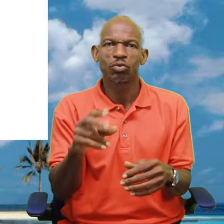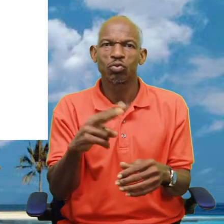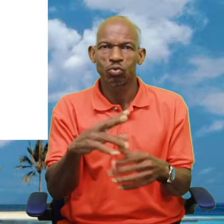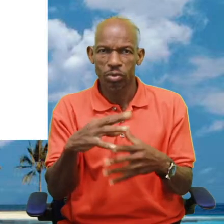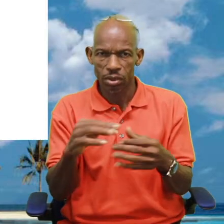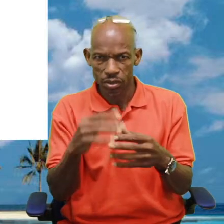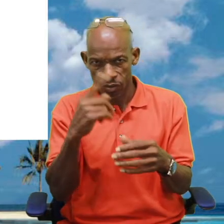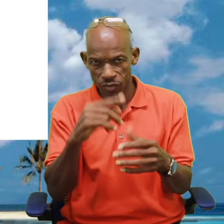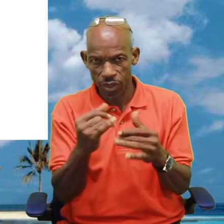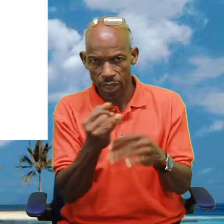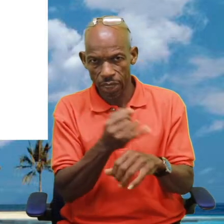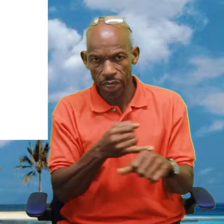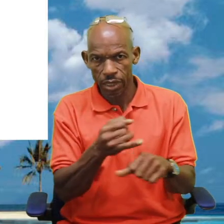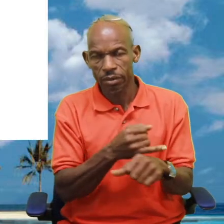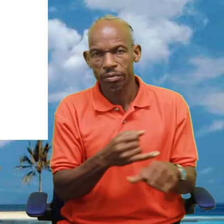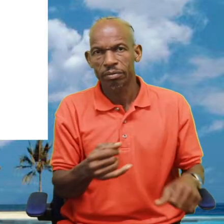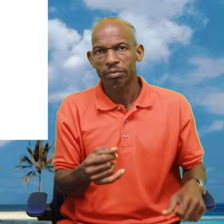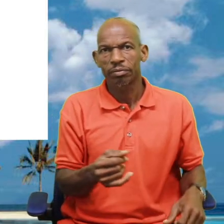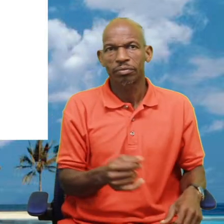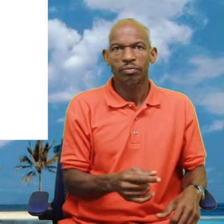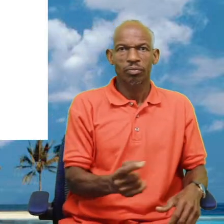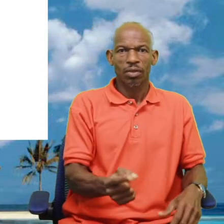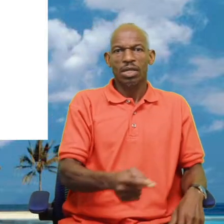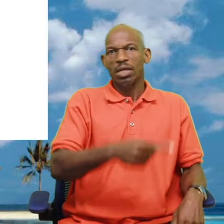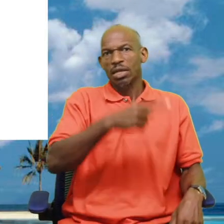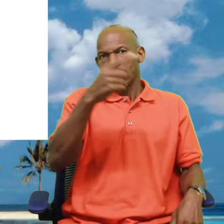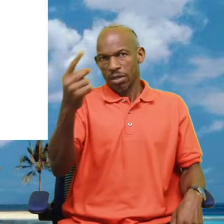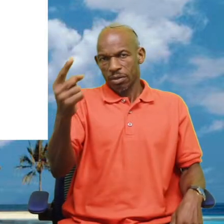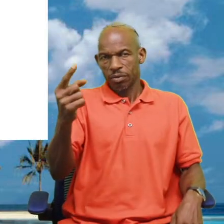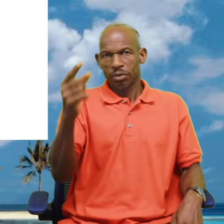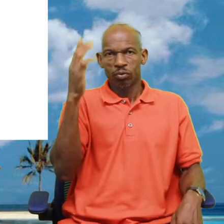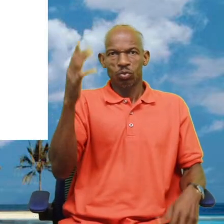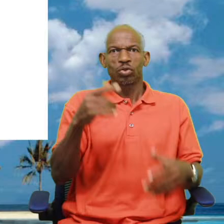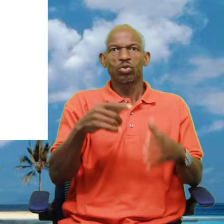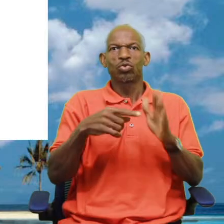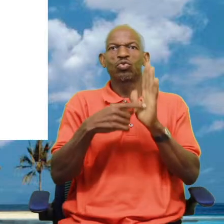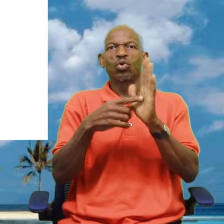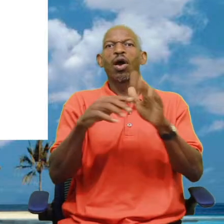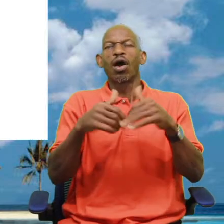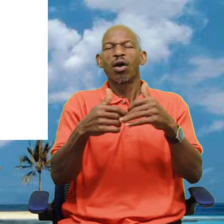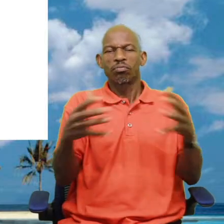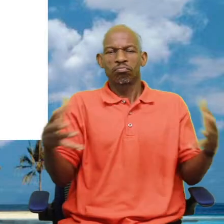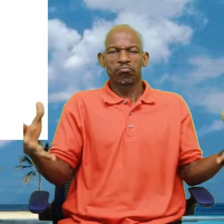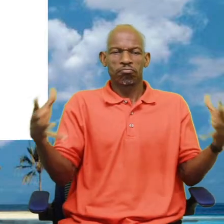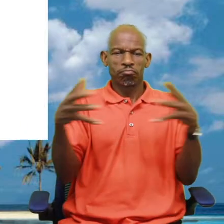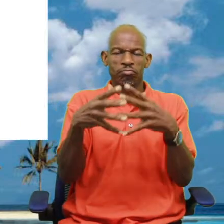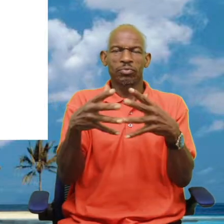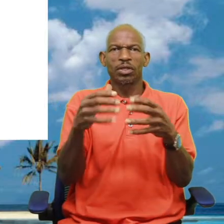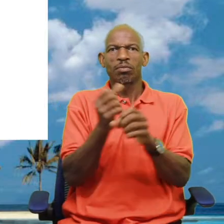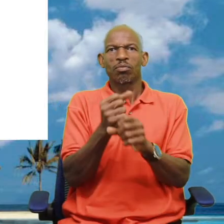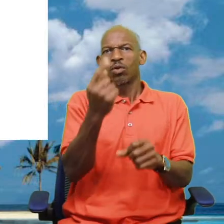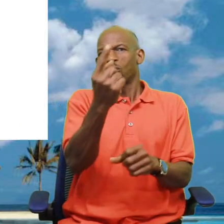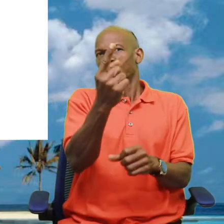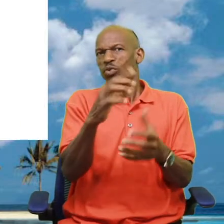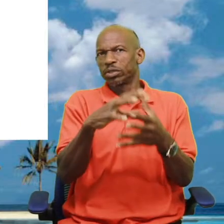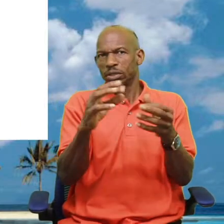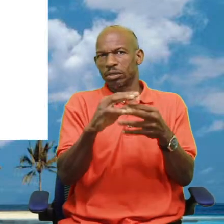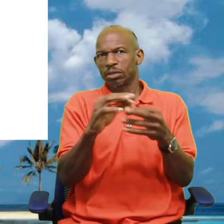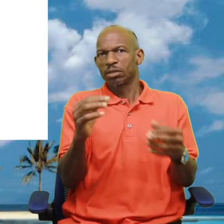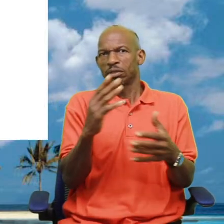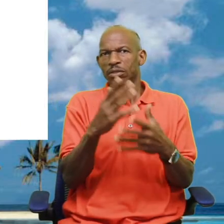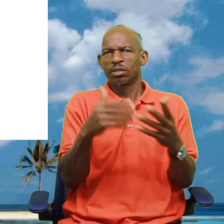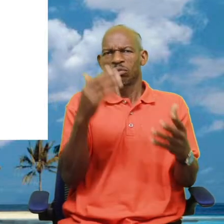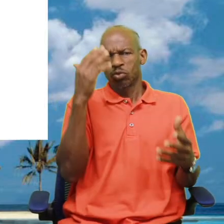All right. Next time we have our class, I'll show you how to combine them and make it one, because I know some of you are